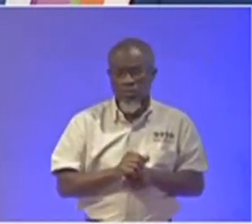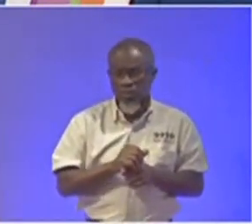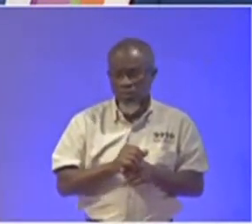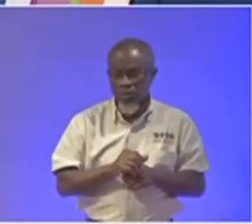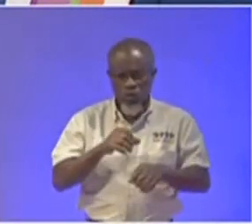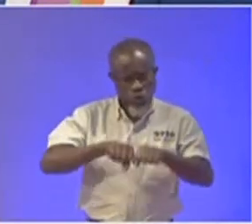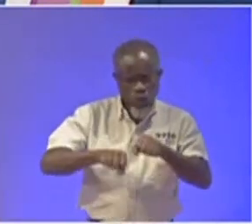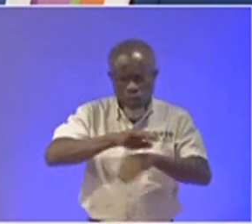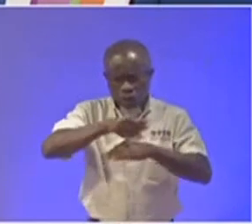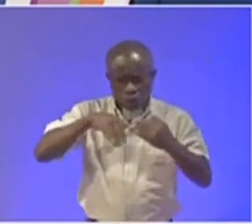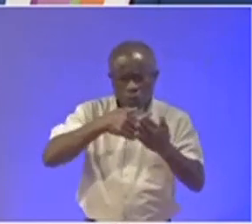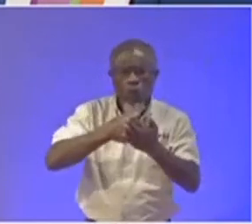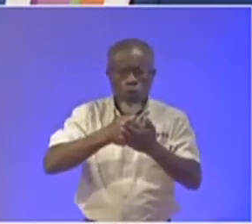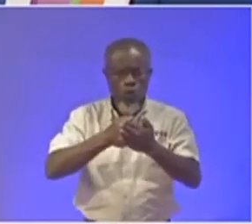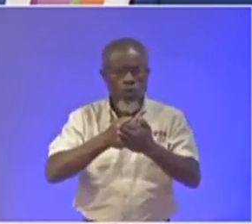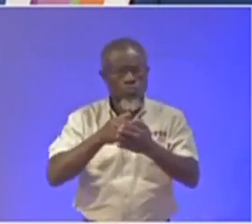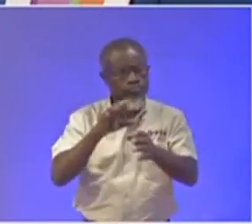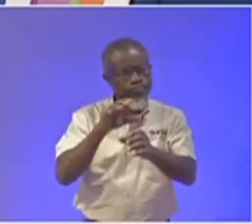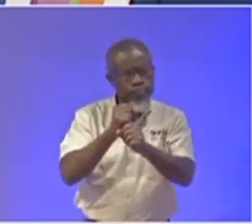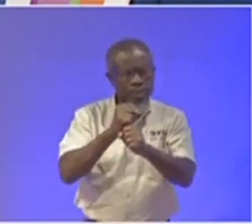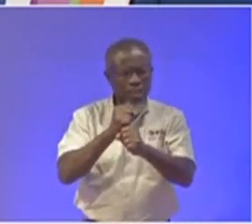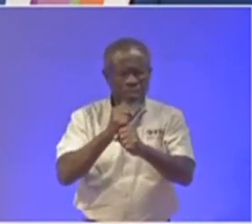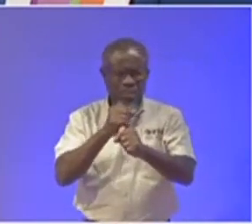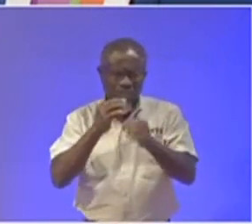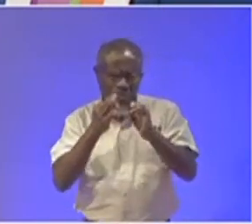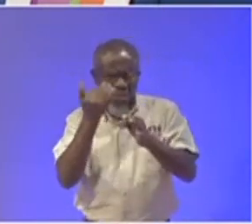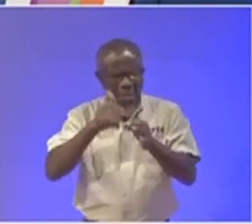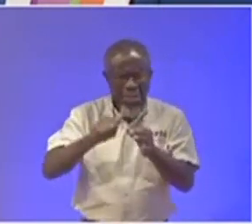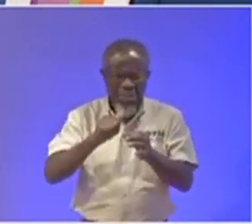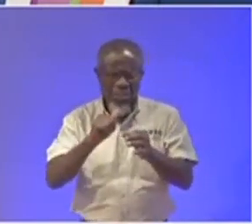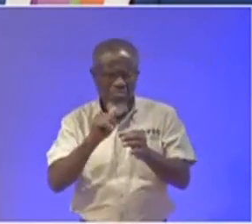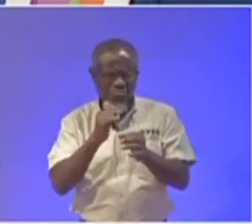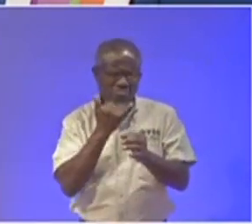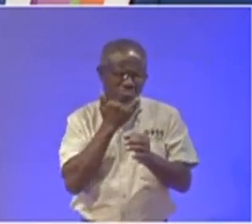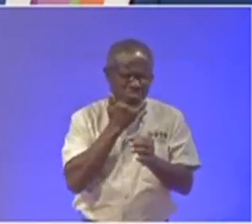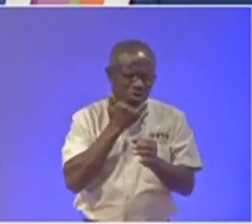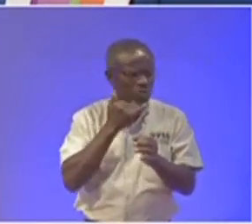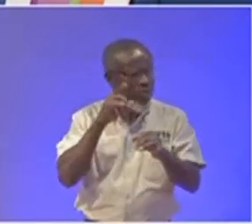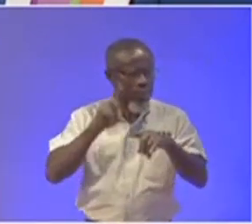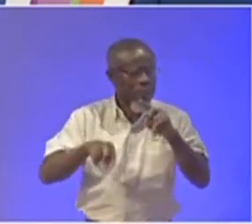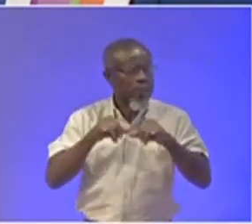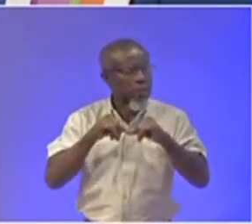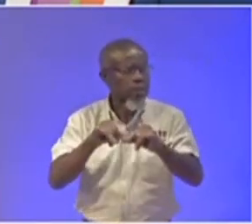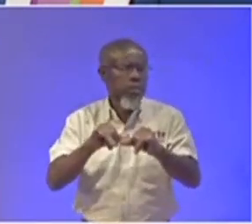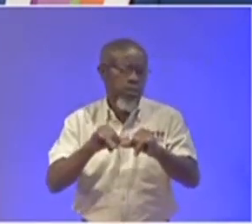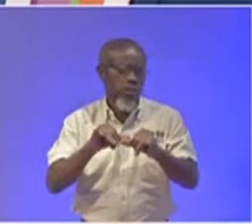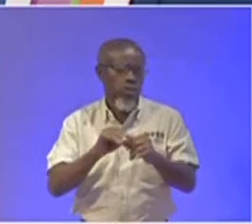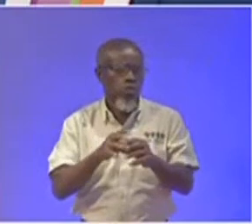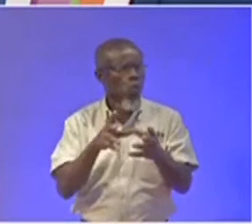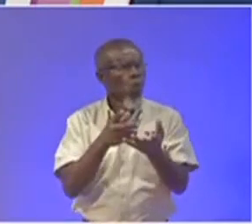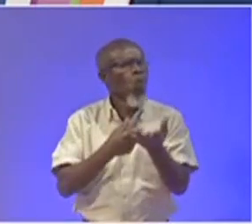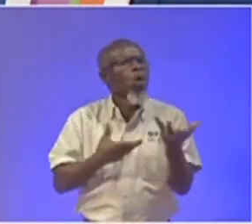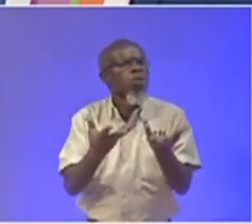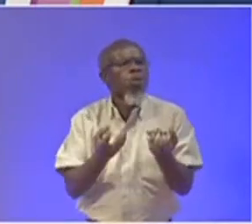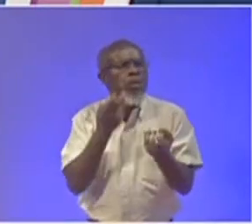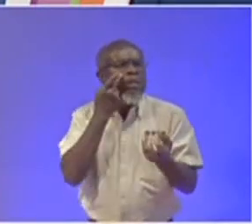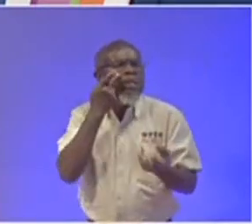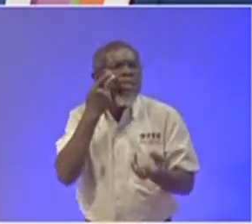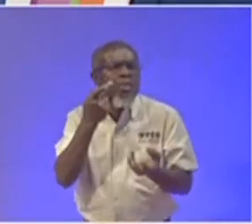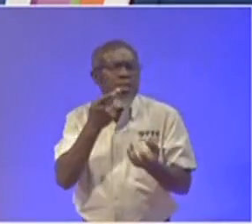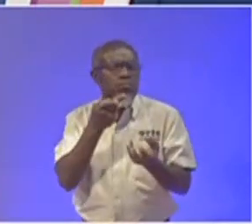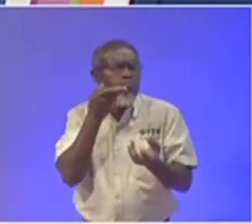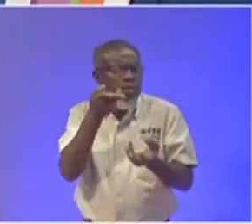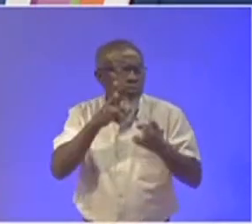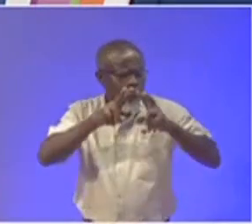system so that those mistakes aren't necessarily repeated. What are some of those things that you'd want to see in that